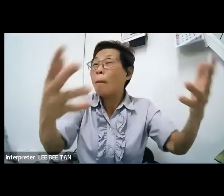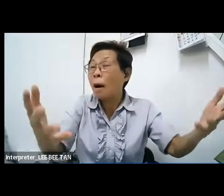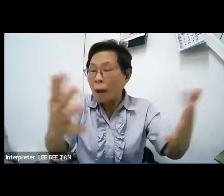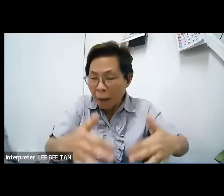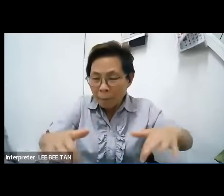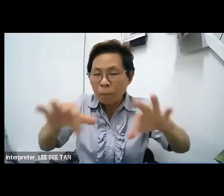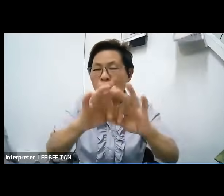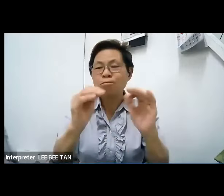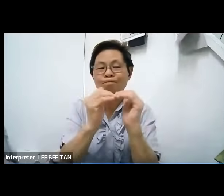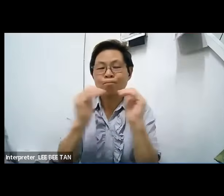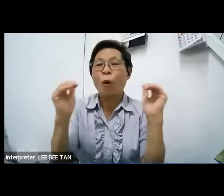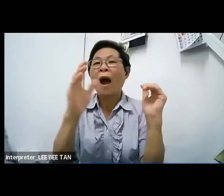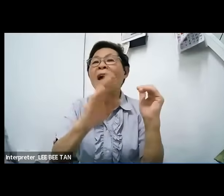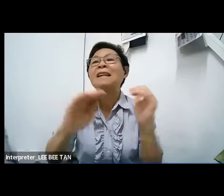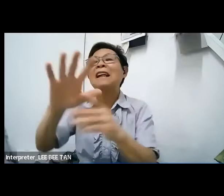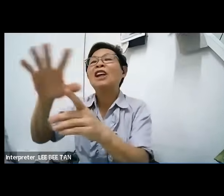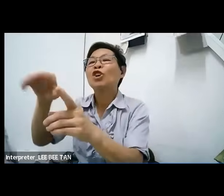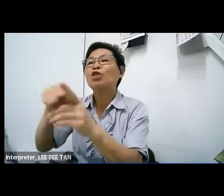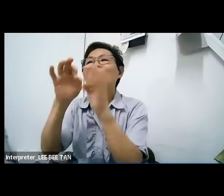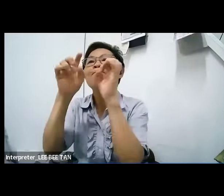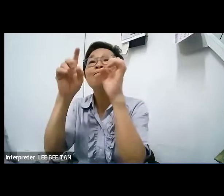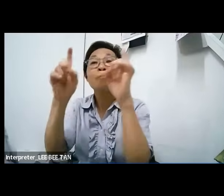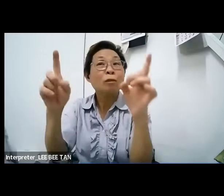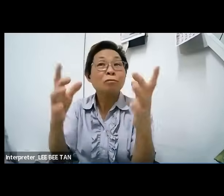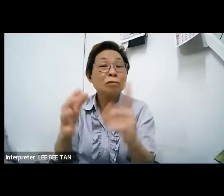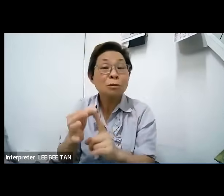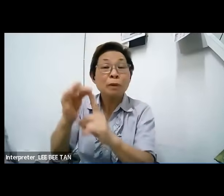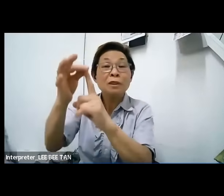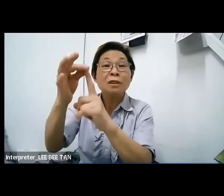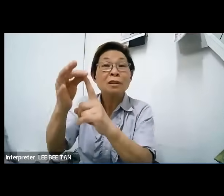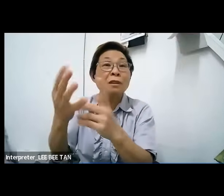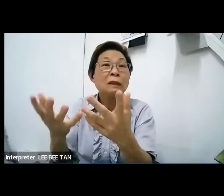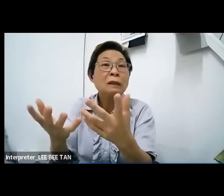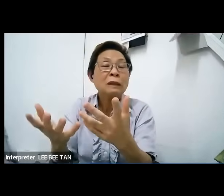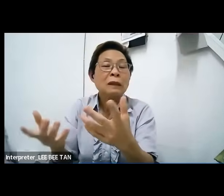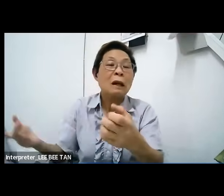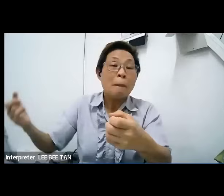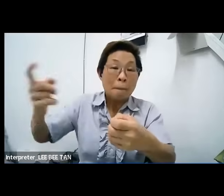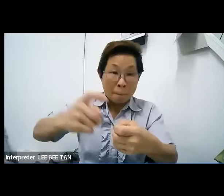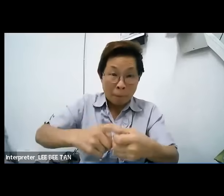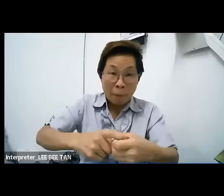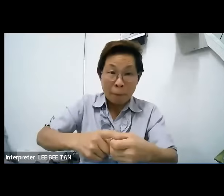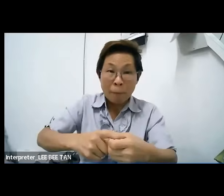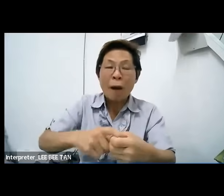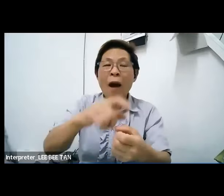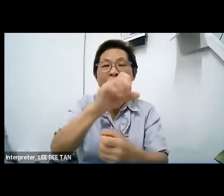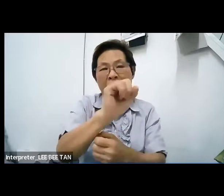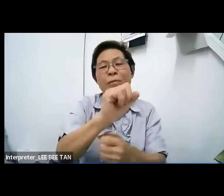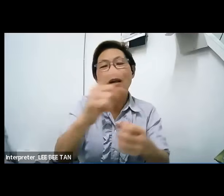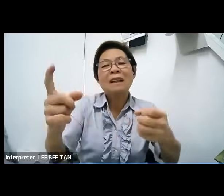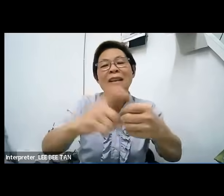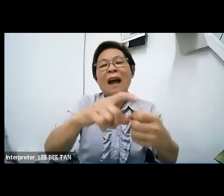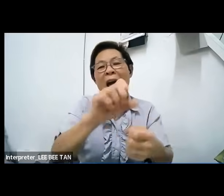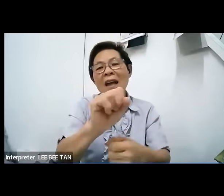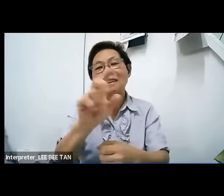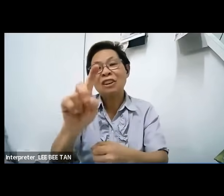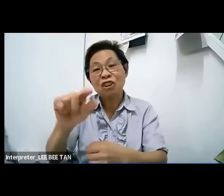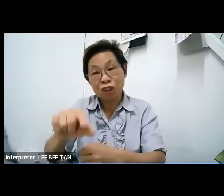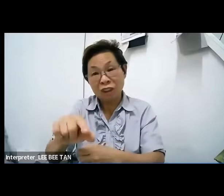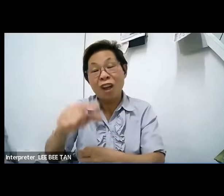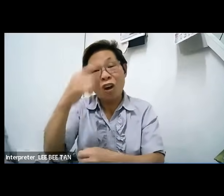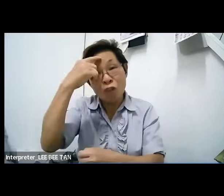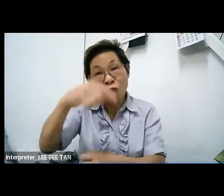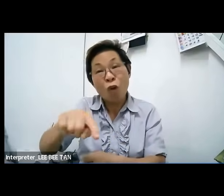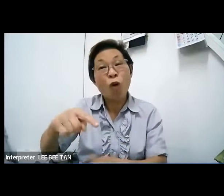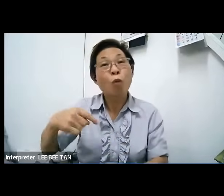and inclusive education, especially when it comes to the achievement of the SDGs. And as well as we